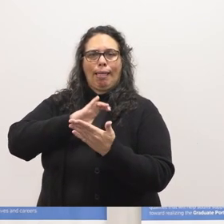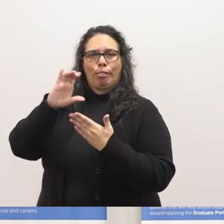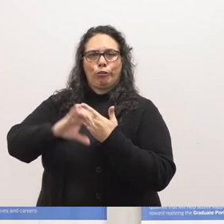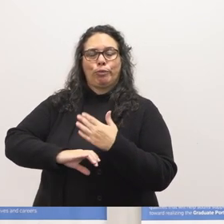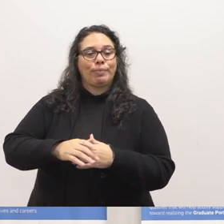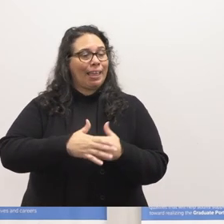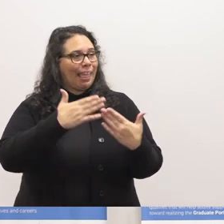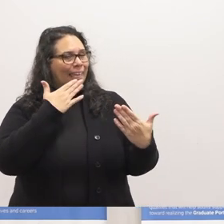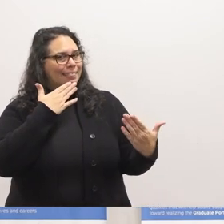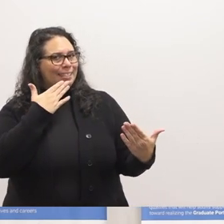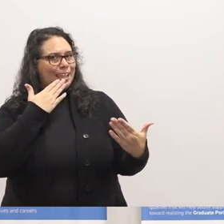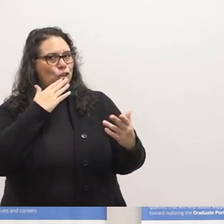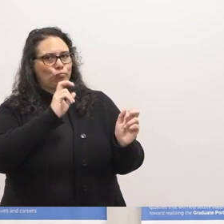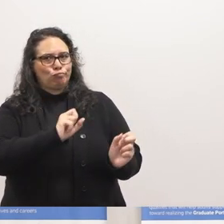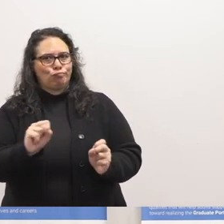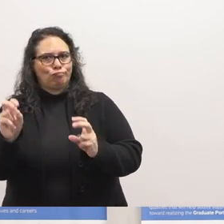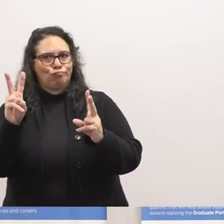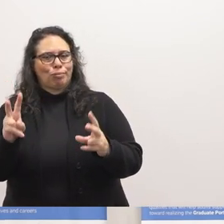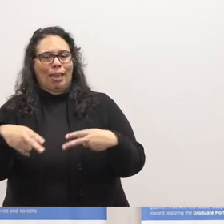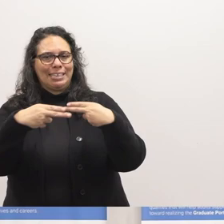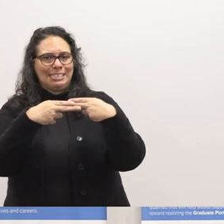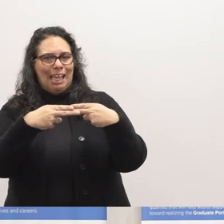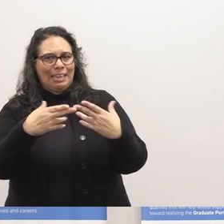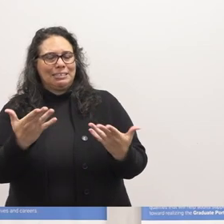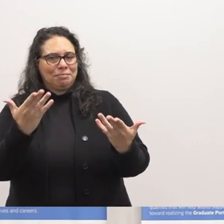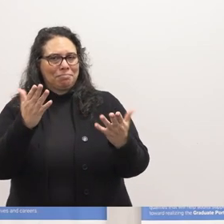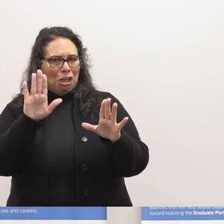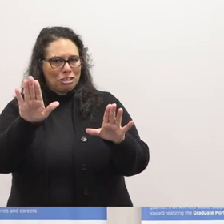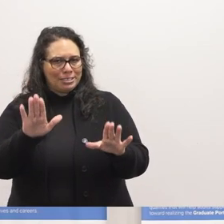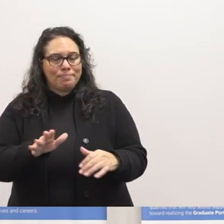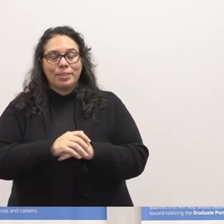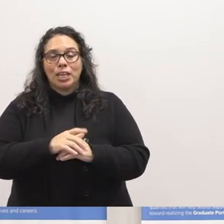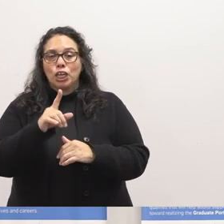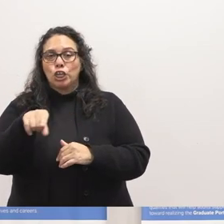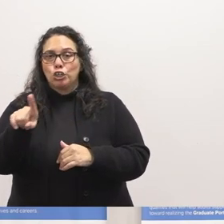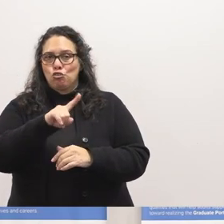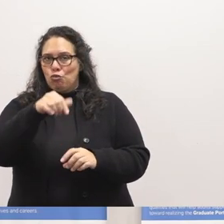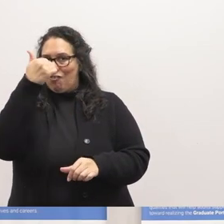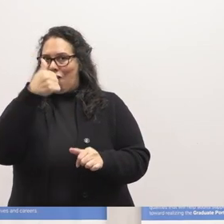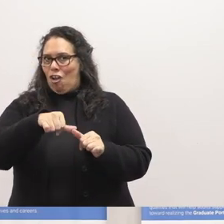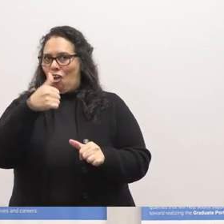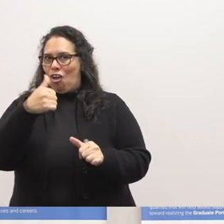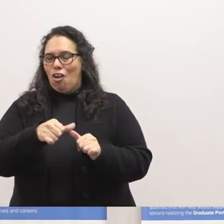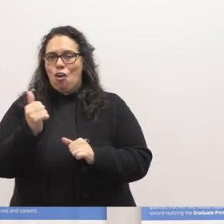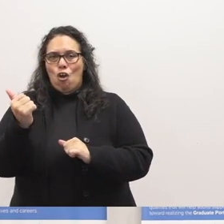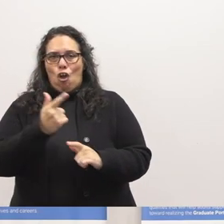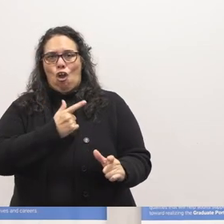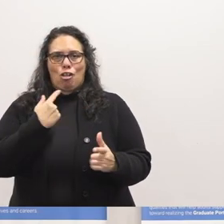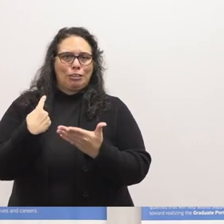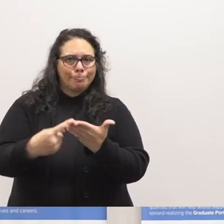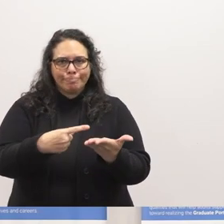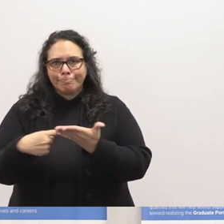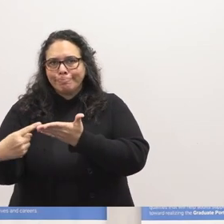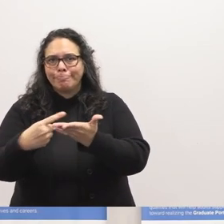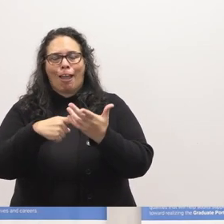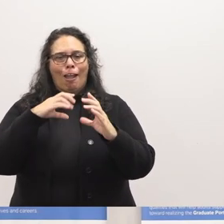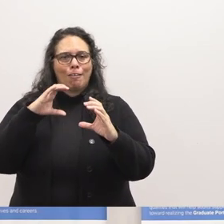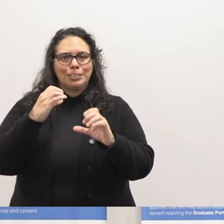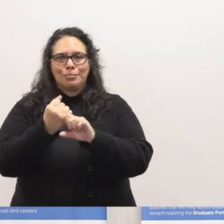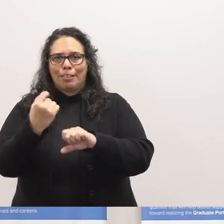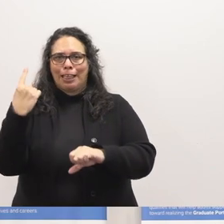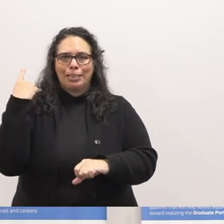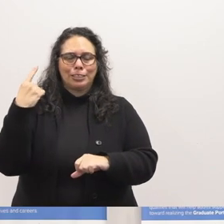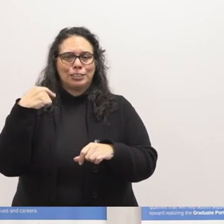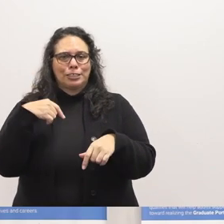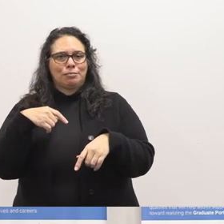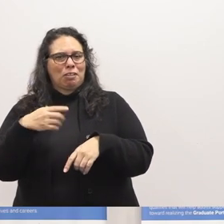can get the slides pulled up. Awesome. Well, you will all fondly recall all of our robust conversation last year and through the